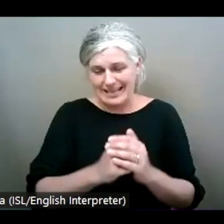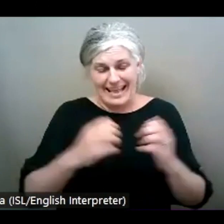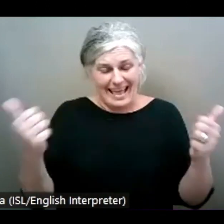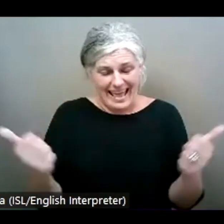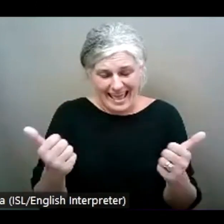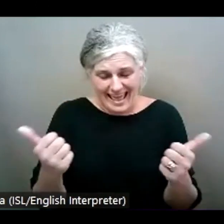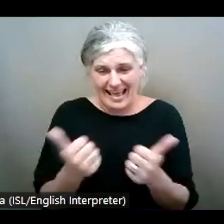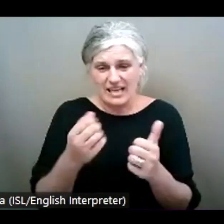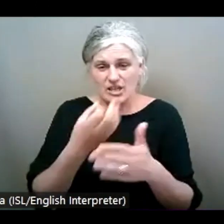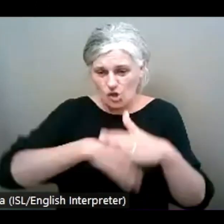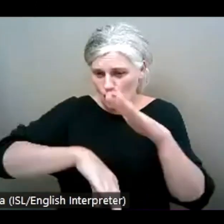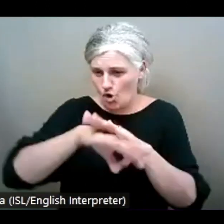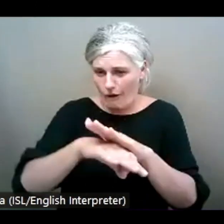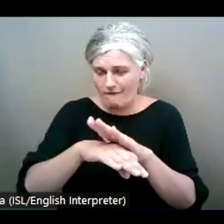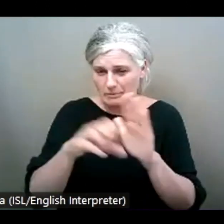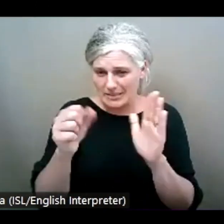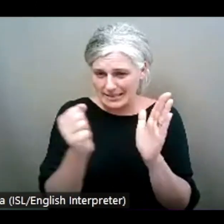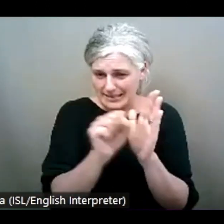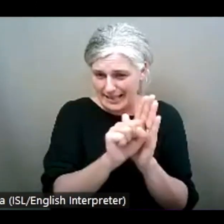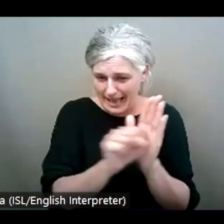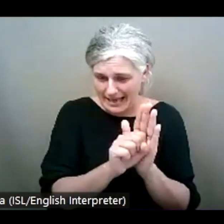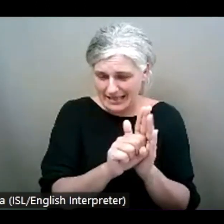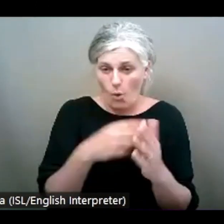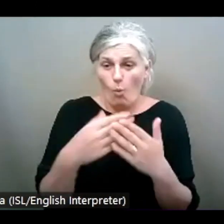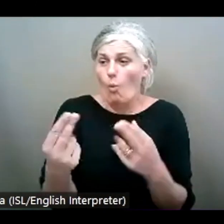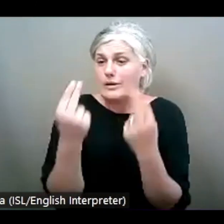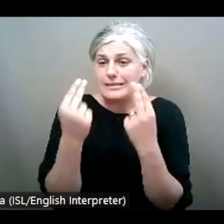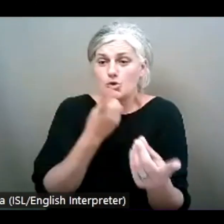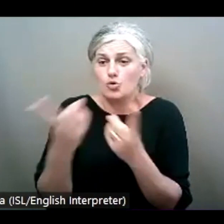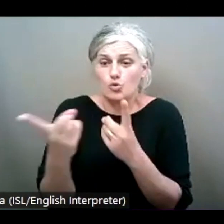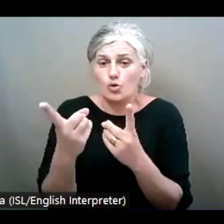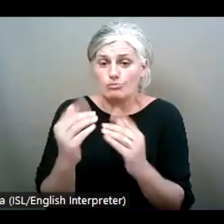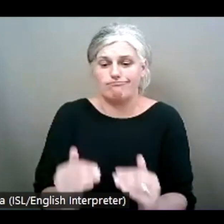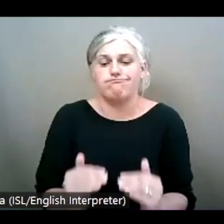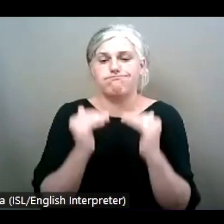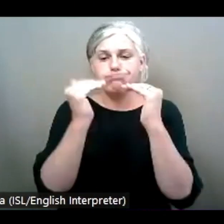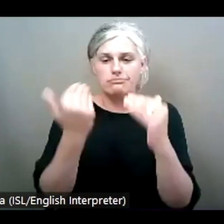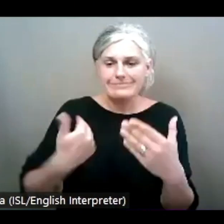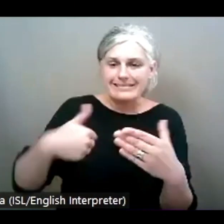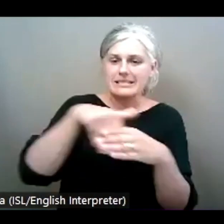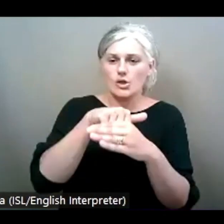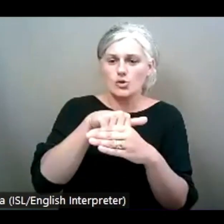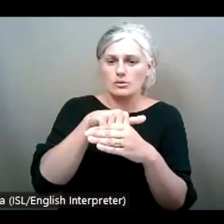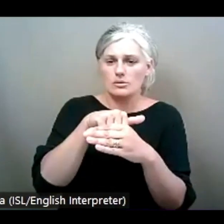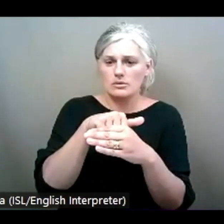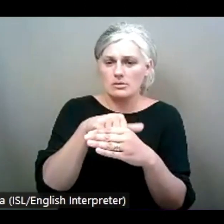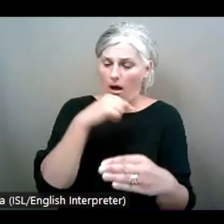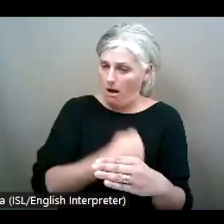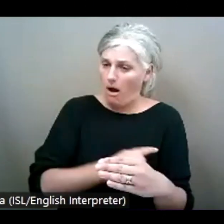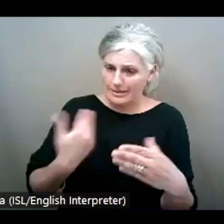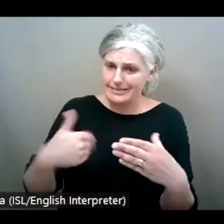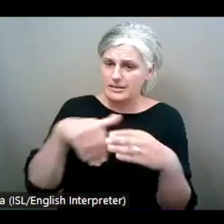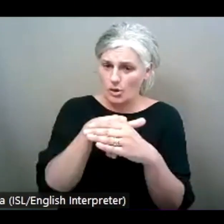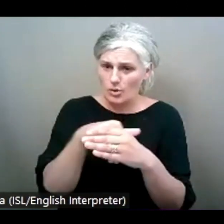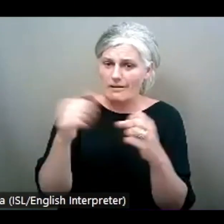every state what they need to do to maximize the inclusion, genuine inclusion of disabled